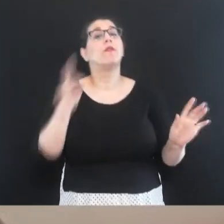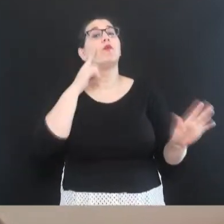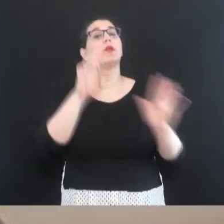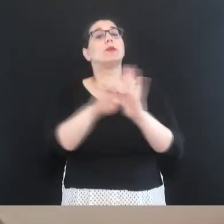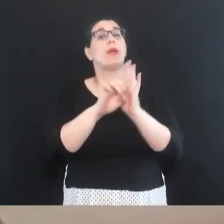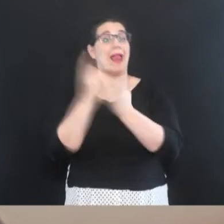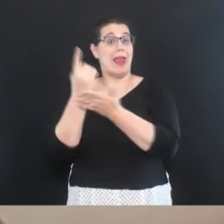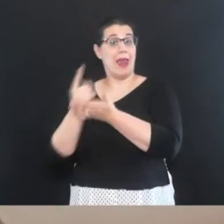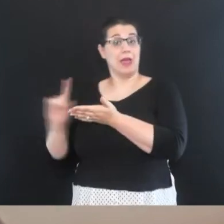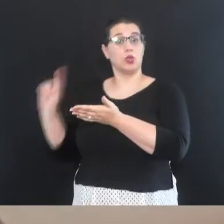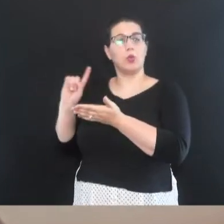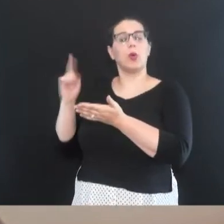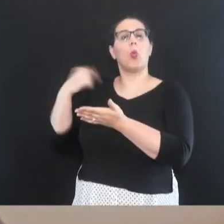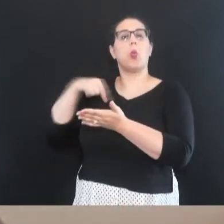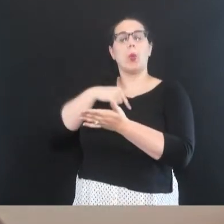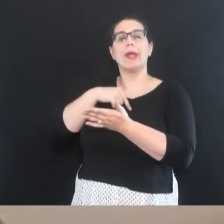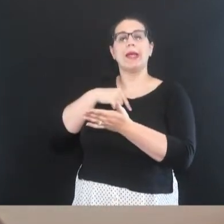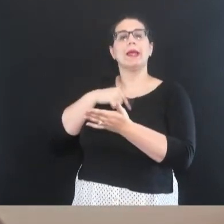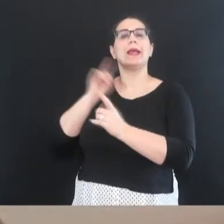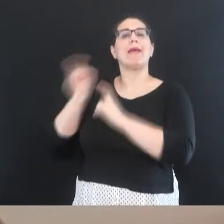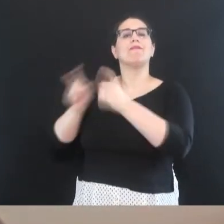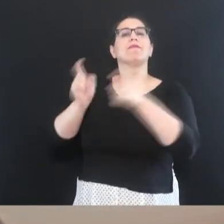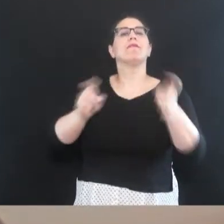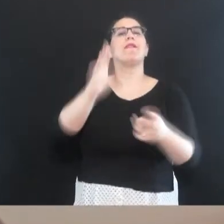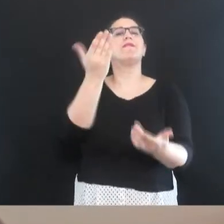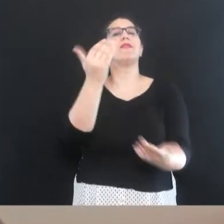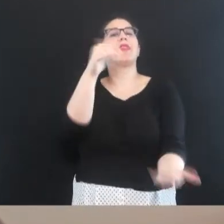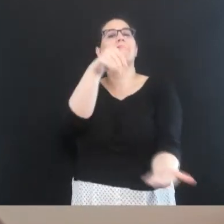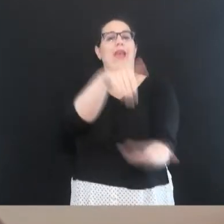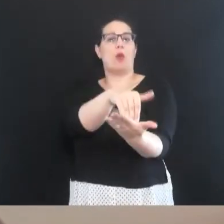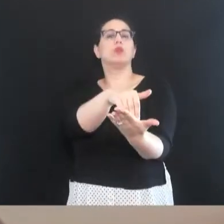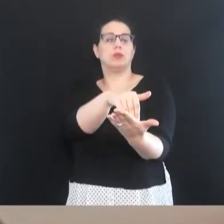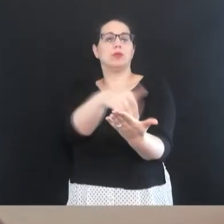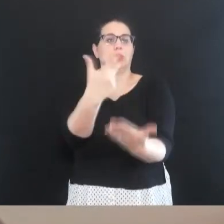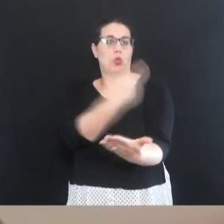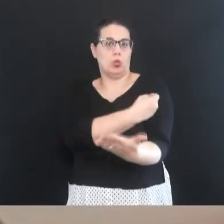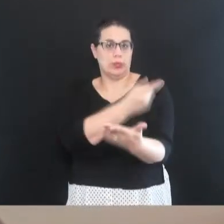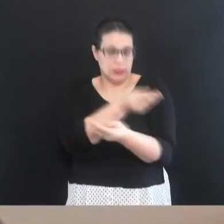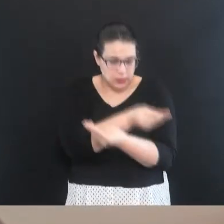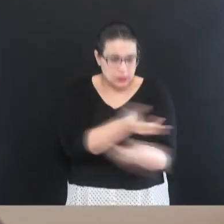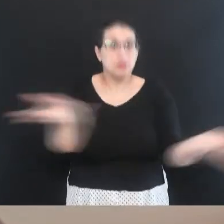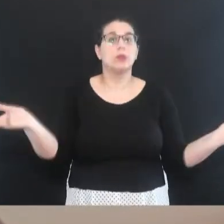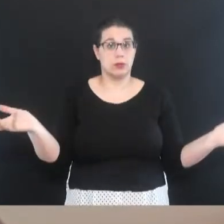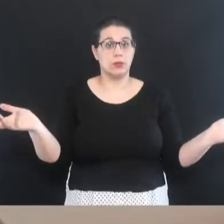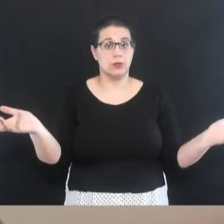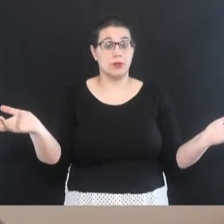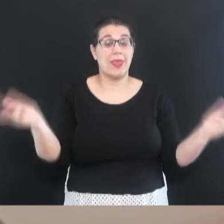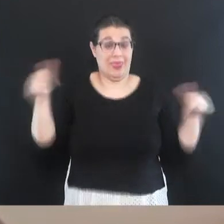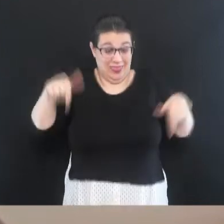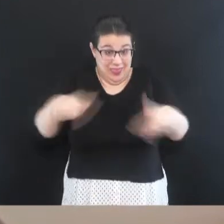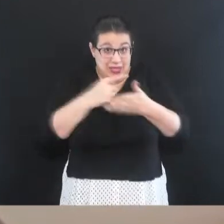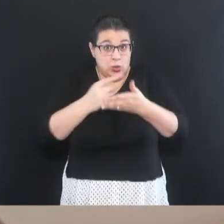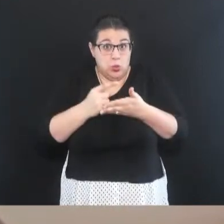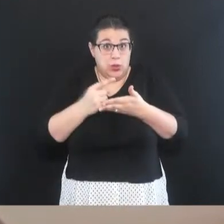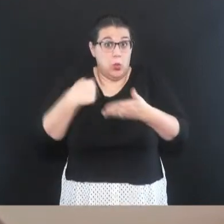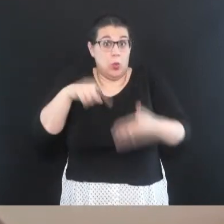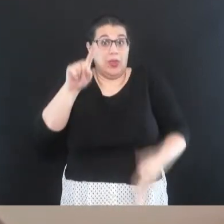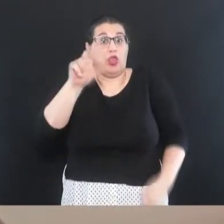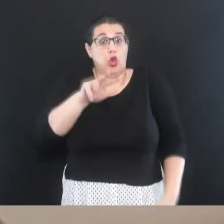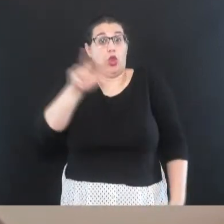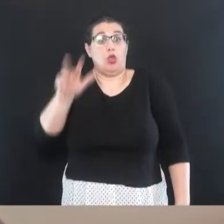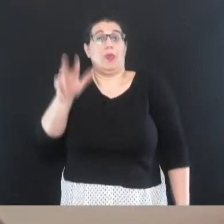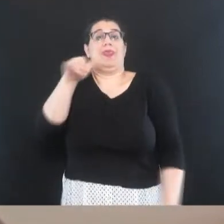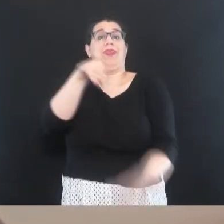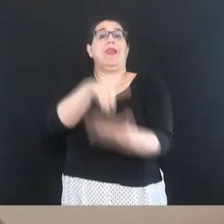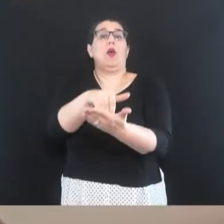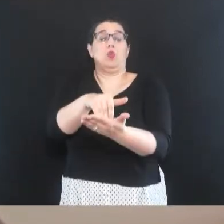out 15,000 doses from our central hubs. This week we pushed out 33,000